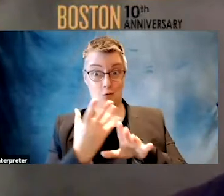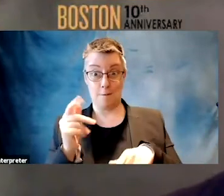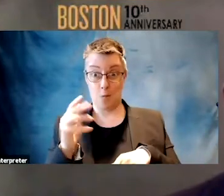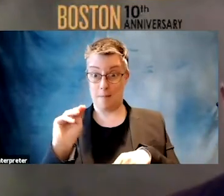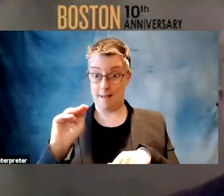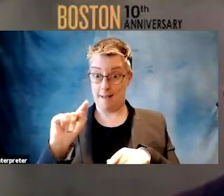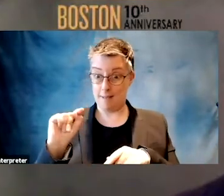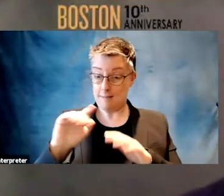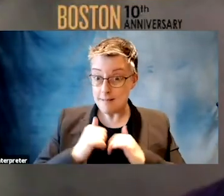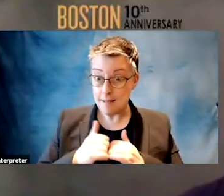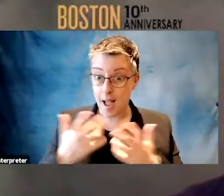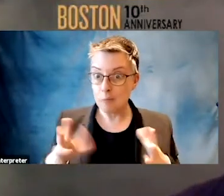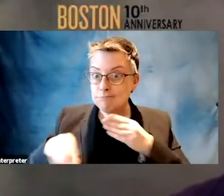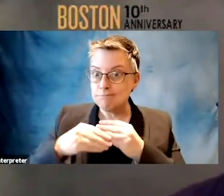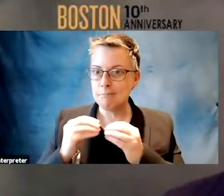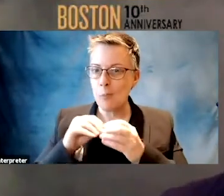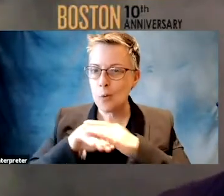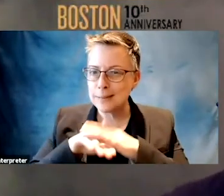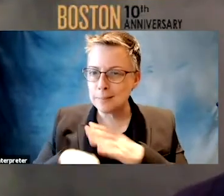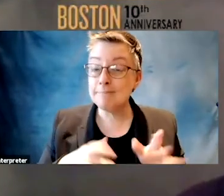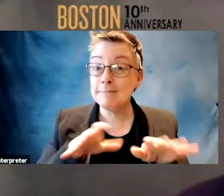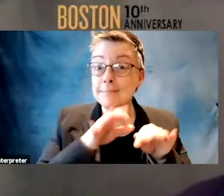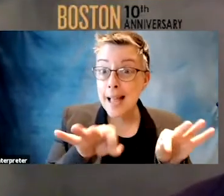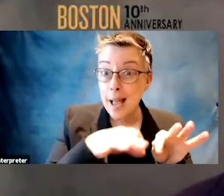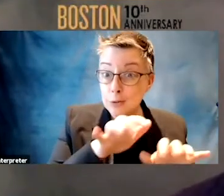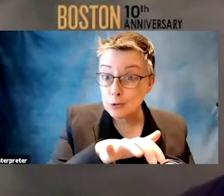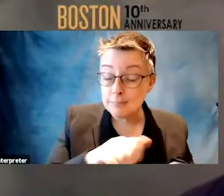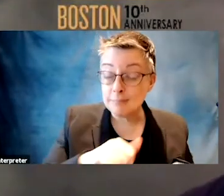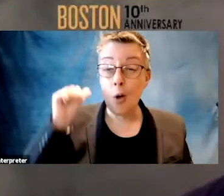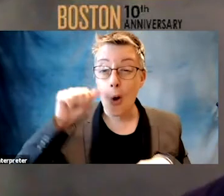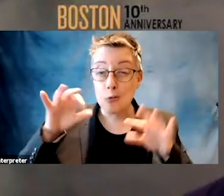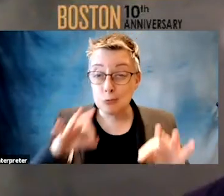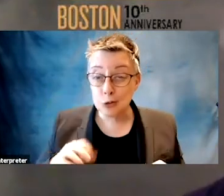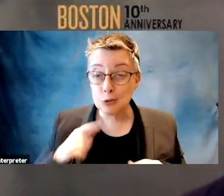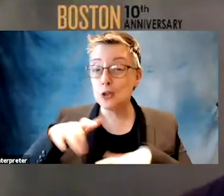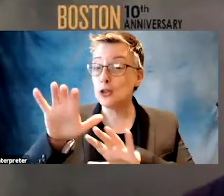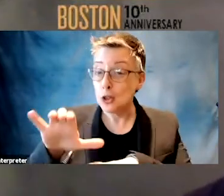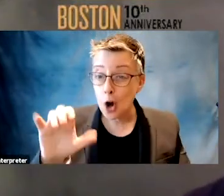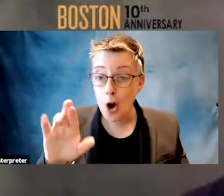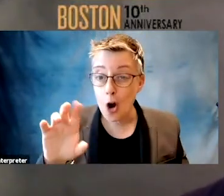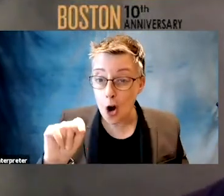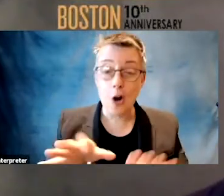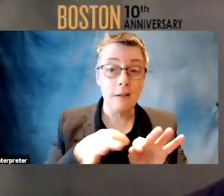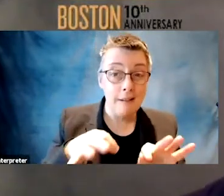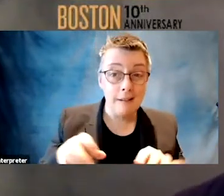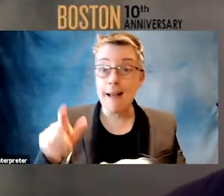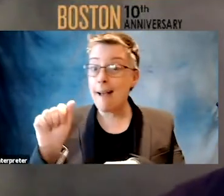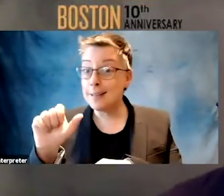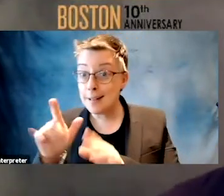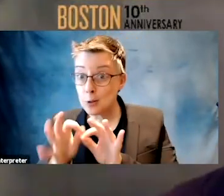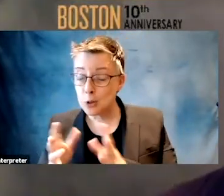broadening accessibility, offering captions, audio description, cards, ASL interpretation where possible,